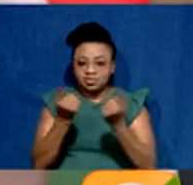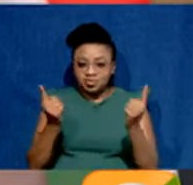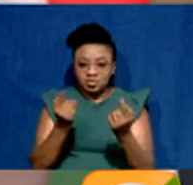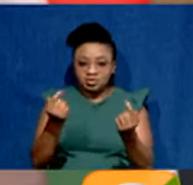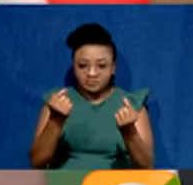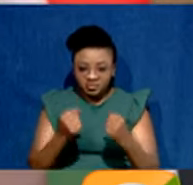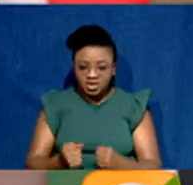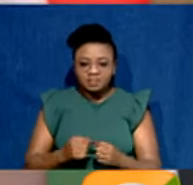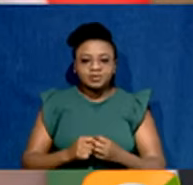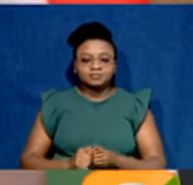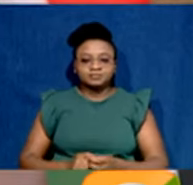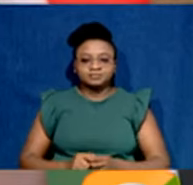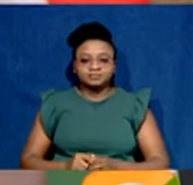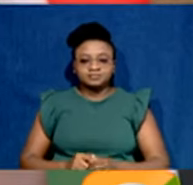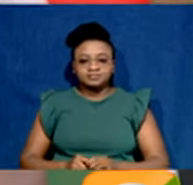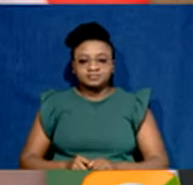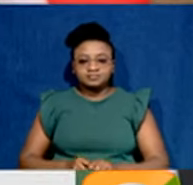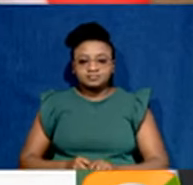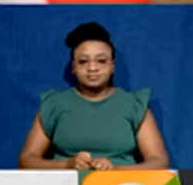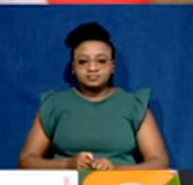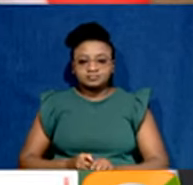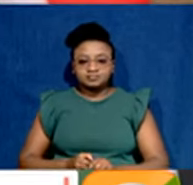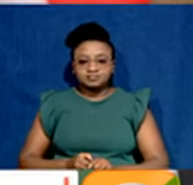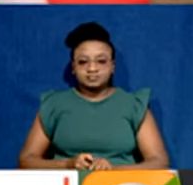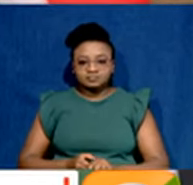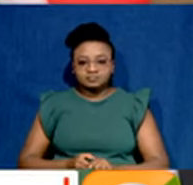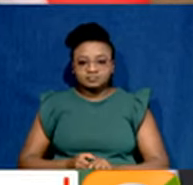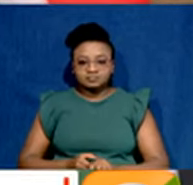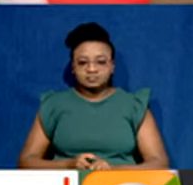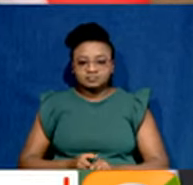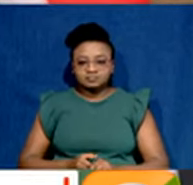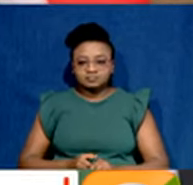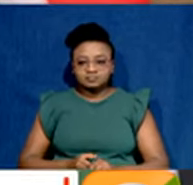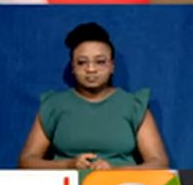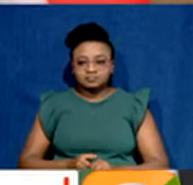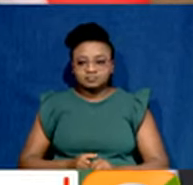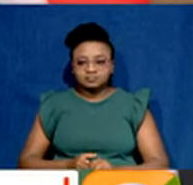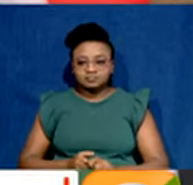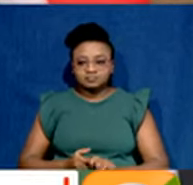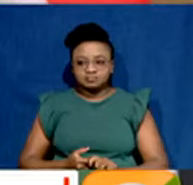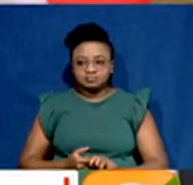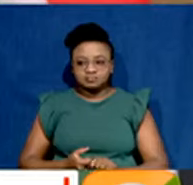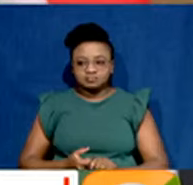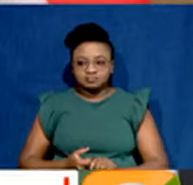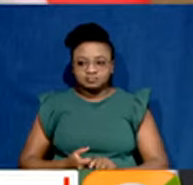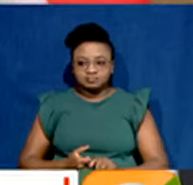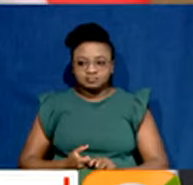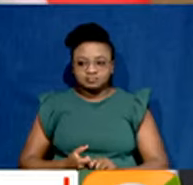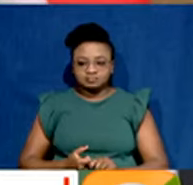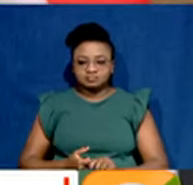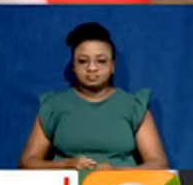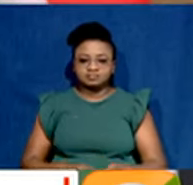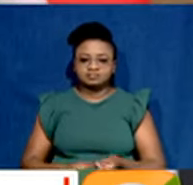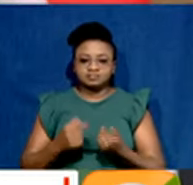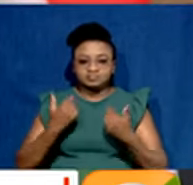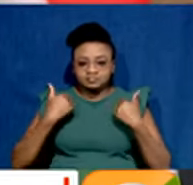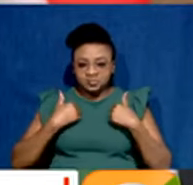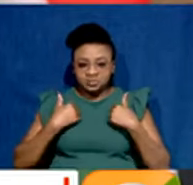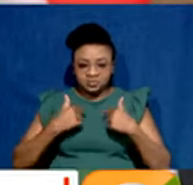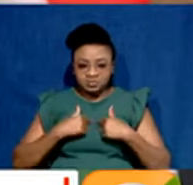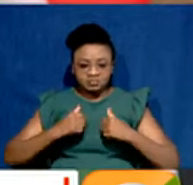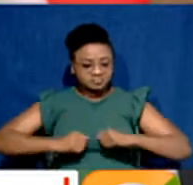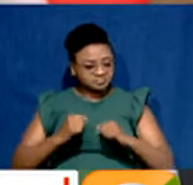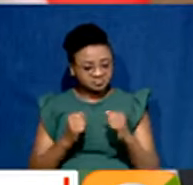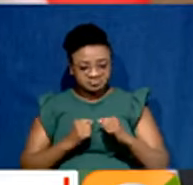kunitembelea. Kwanza nataka niseme nimefurahi sana kupata muda pamoja na nyinyi